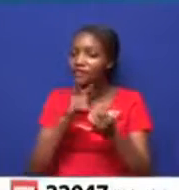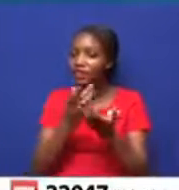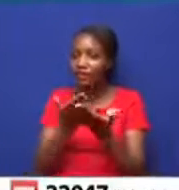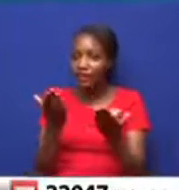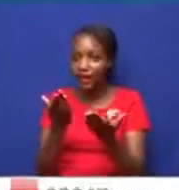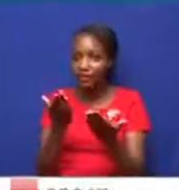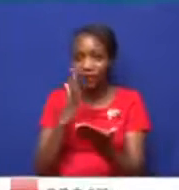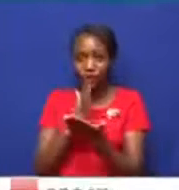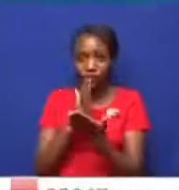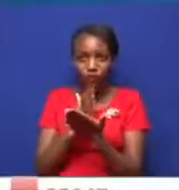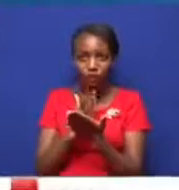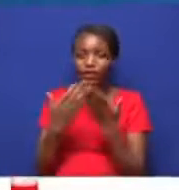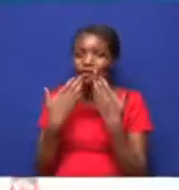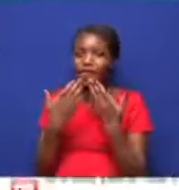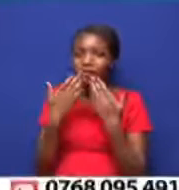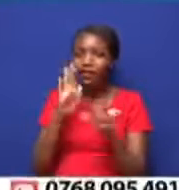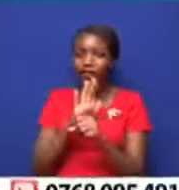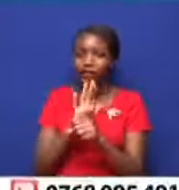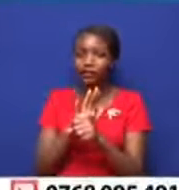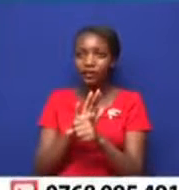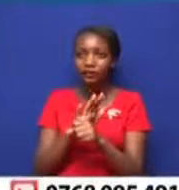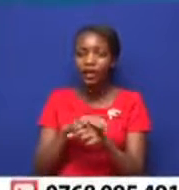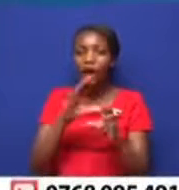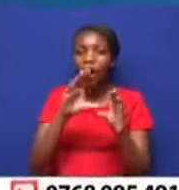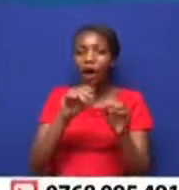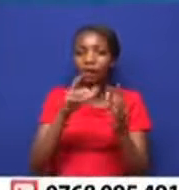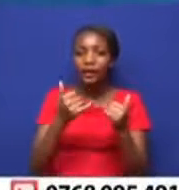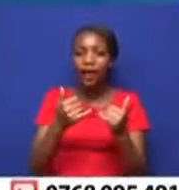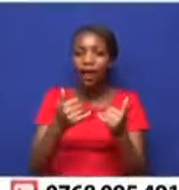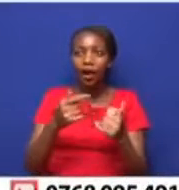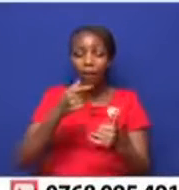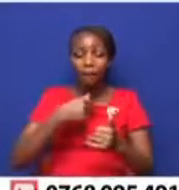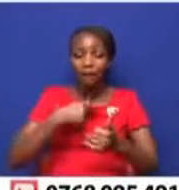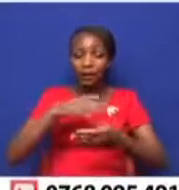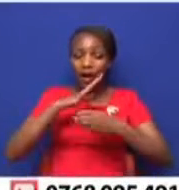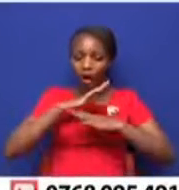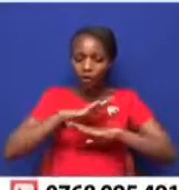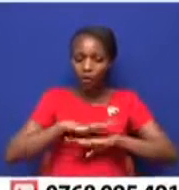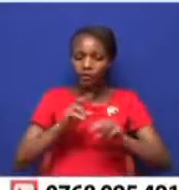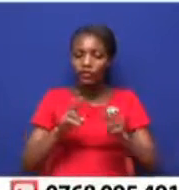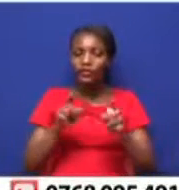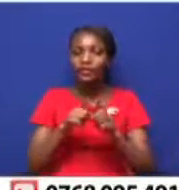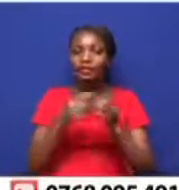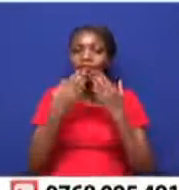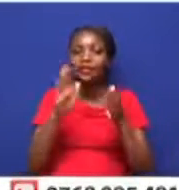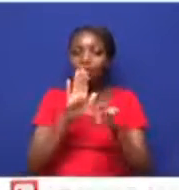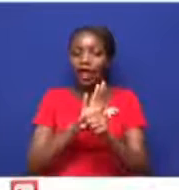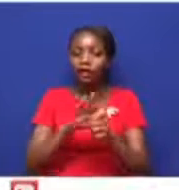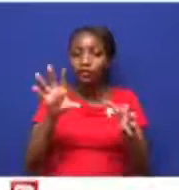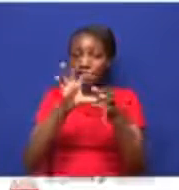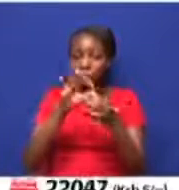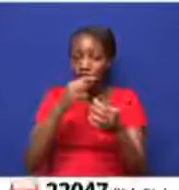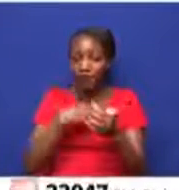into this bubble is always so infectious. Right now, it's time for me to take a short break. But of course, thank you once again for joining me.